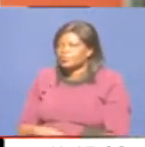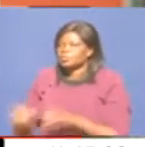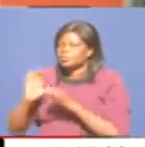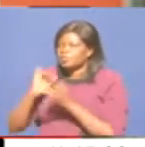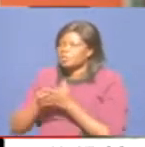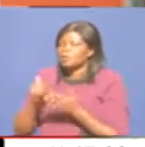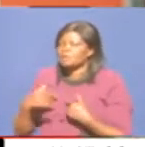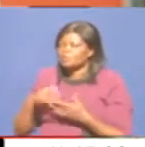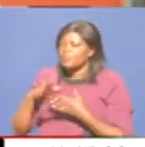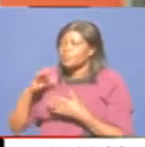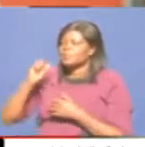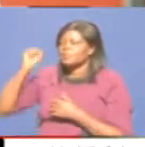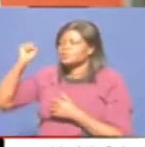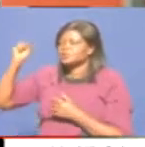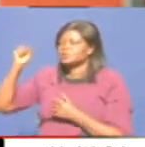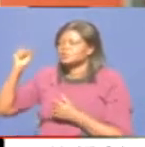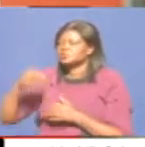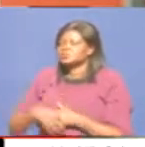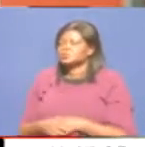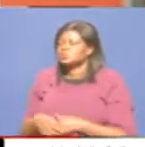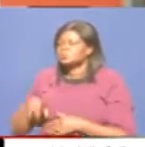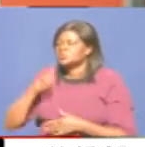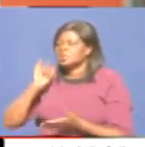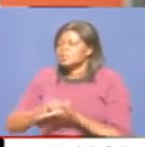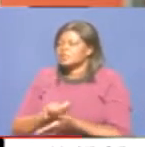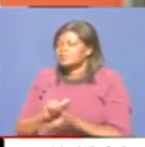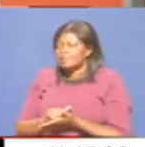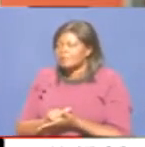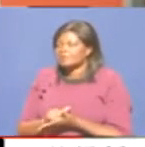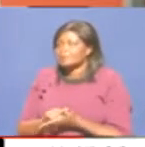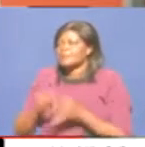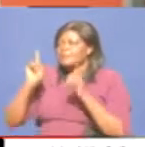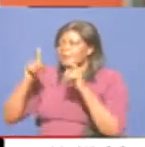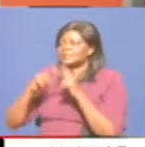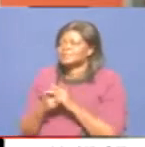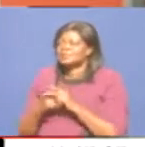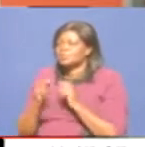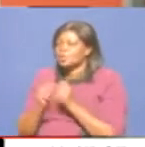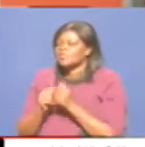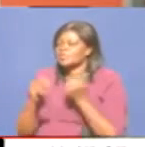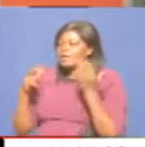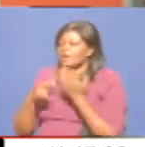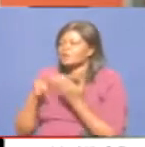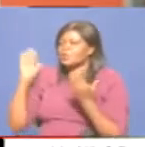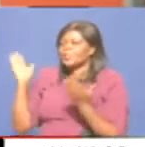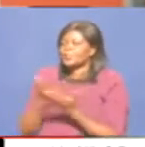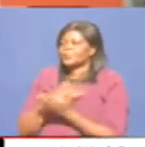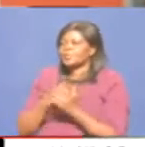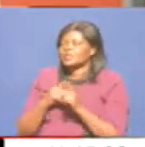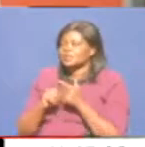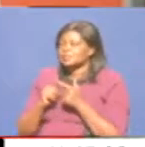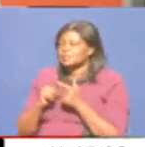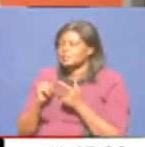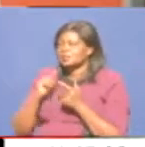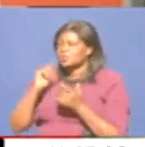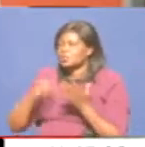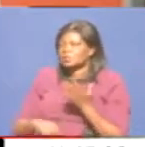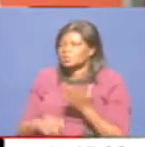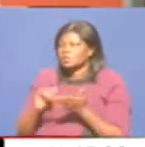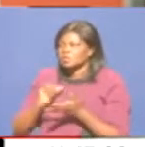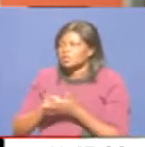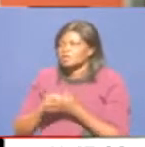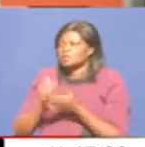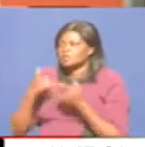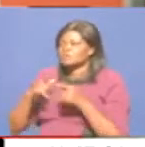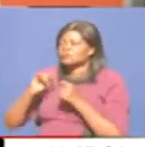of economy, I can tell you that it has to start, you know, with the curfew lifting. And as you say it, you know, I mean, let those counties that we